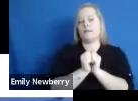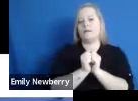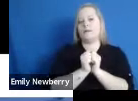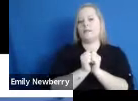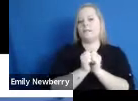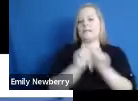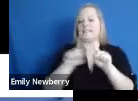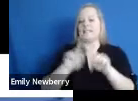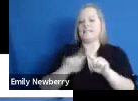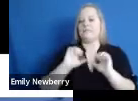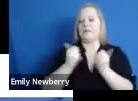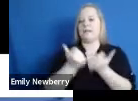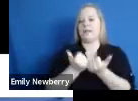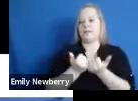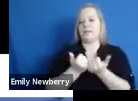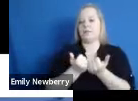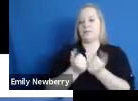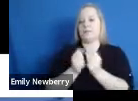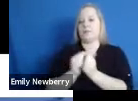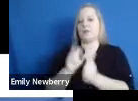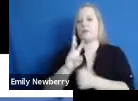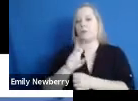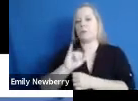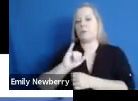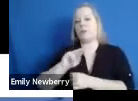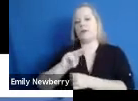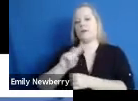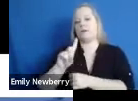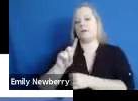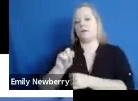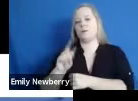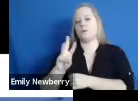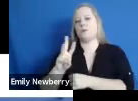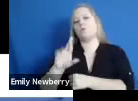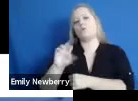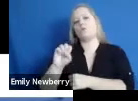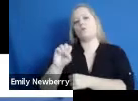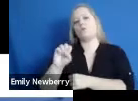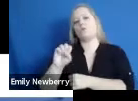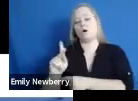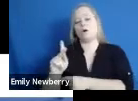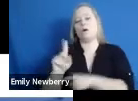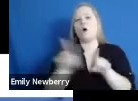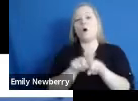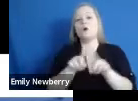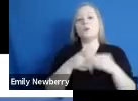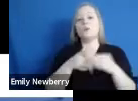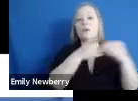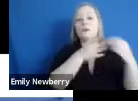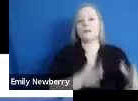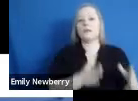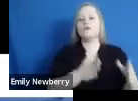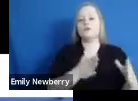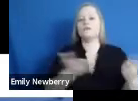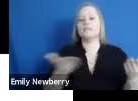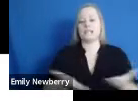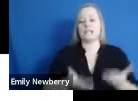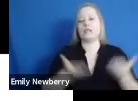agencies down in Window Rock and our local leaders here off the Navajo Nation as well.